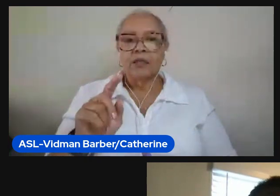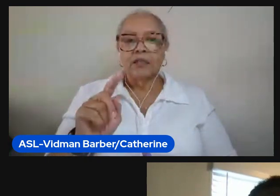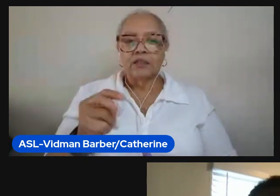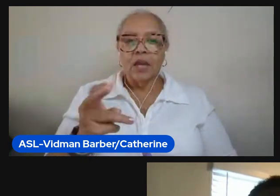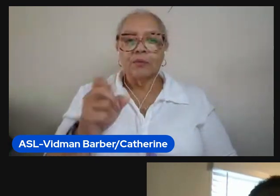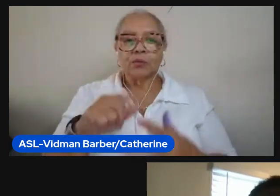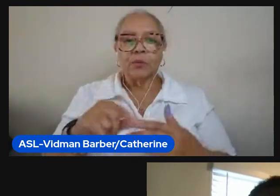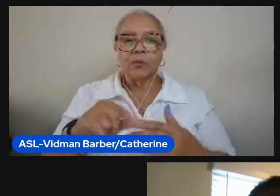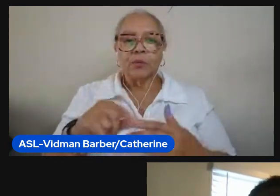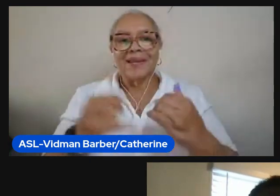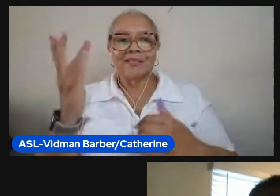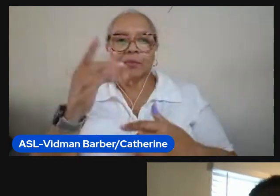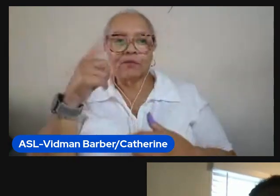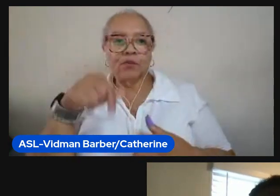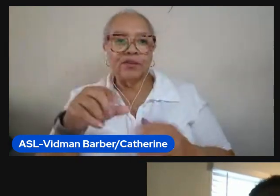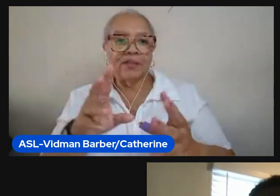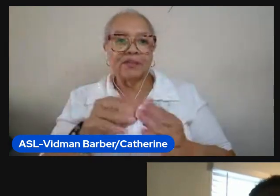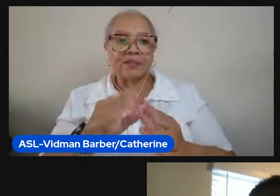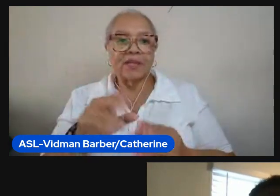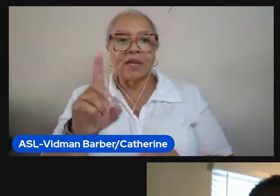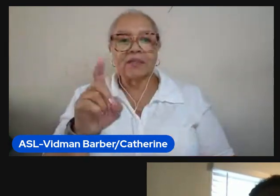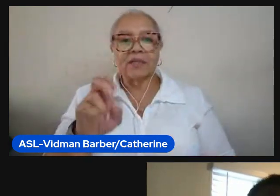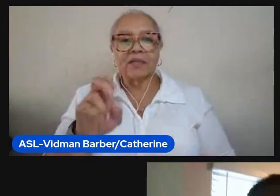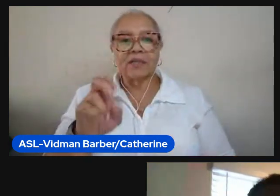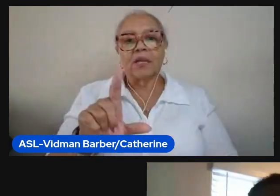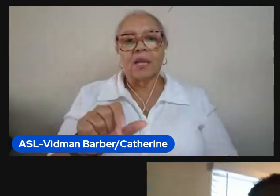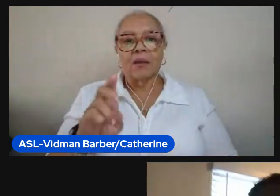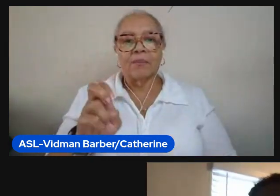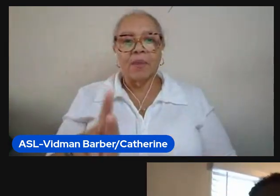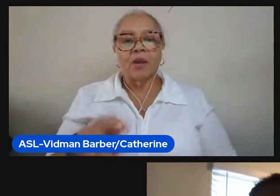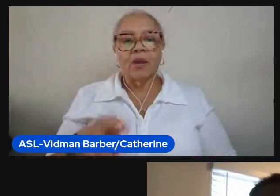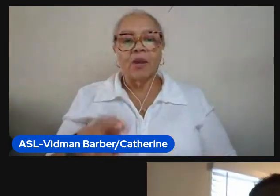So Dr. Lamar is an NIH